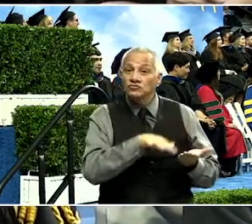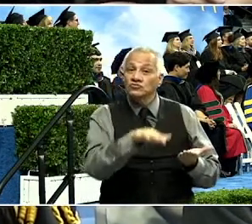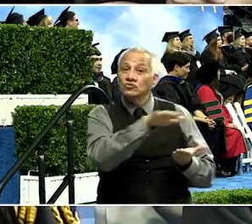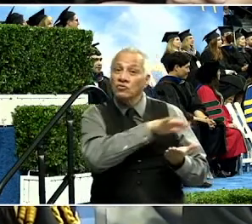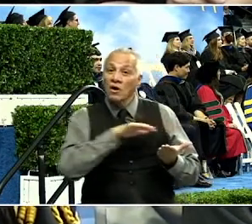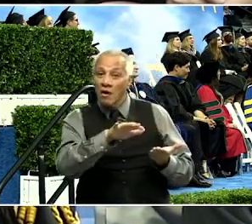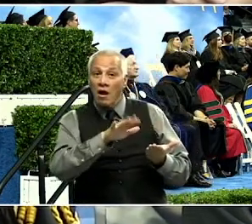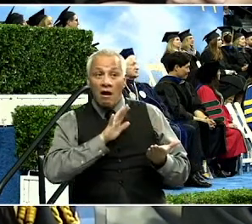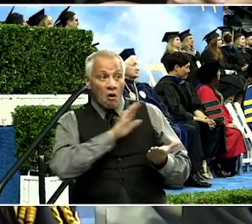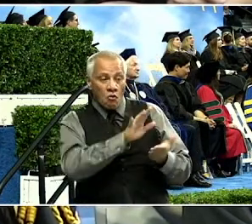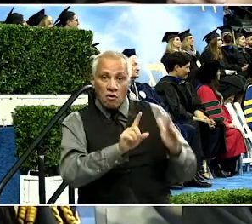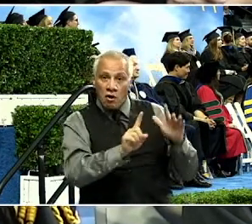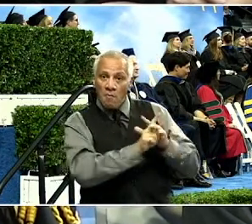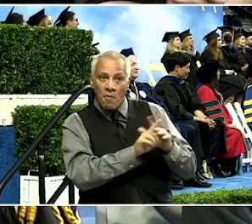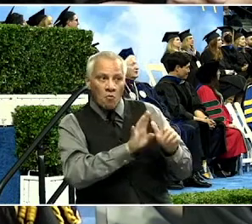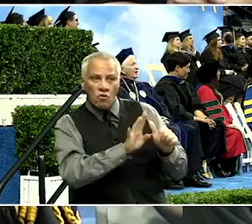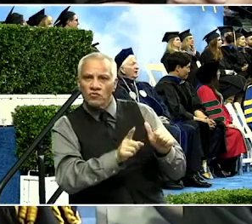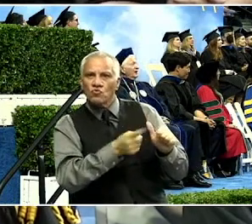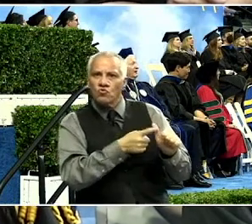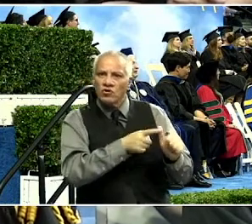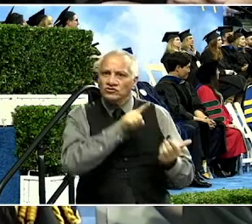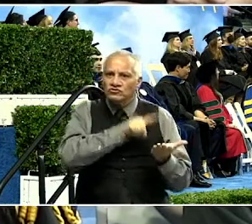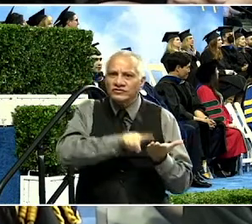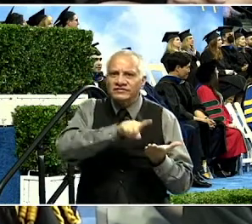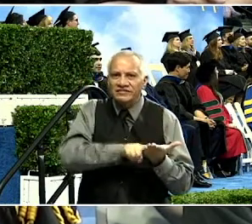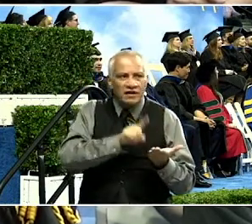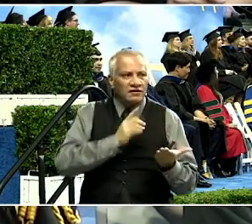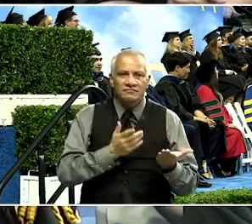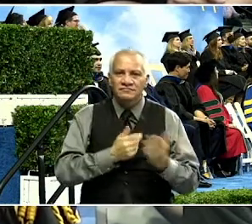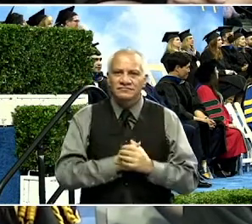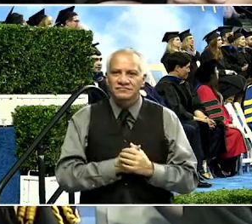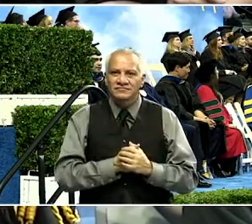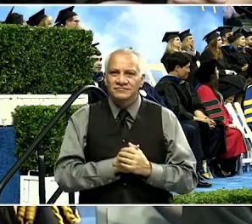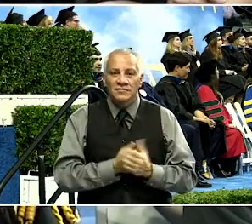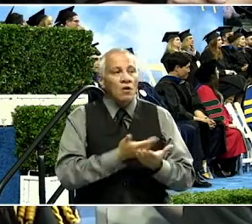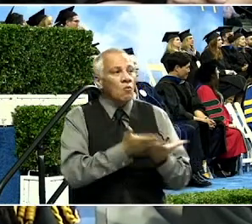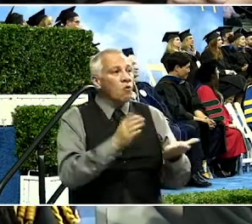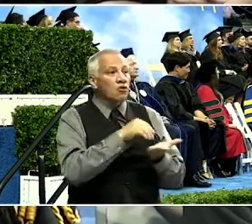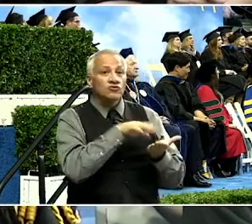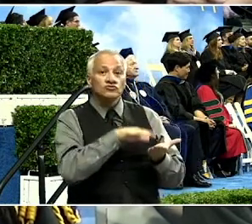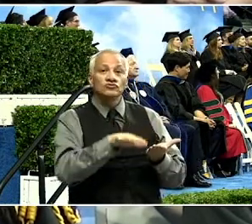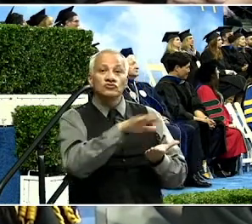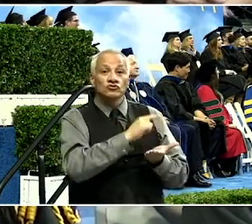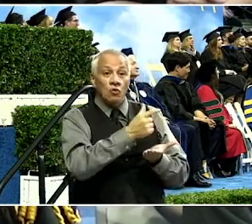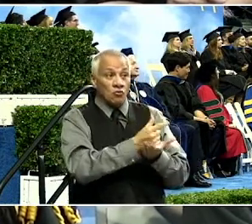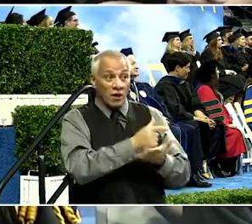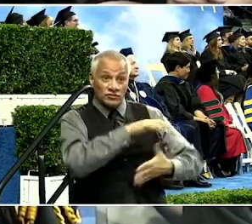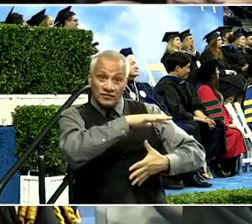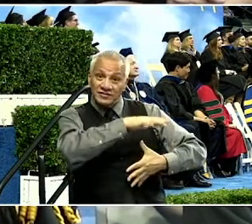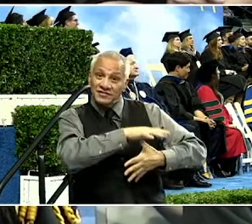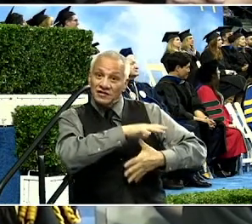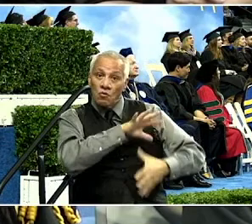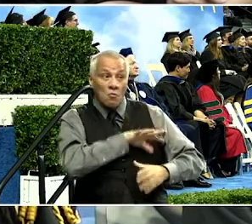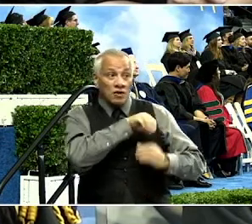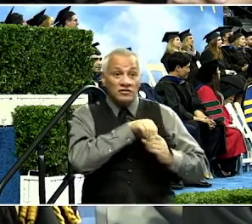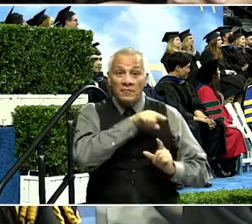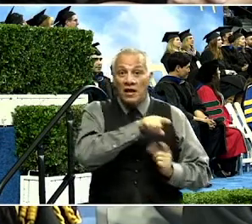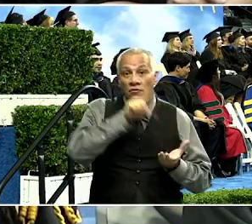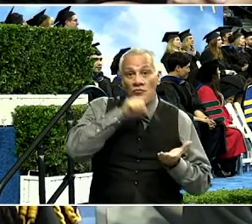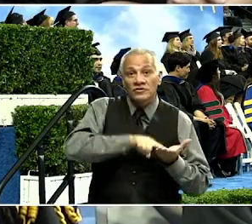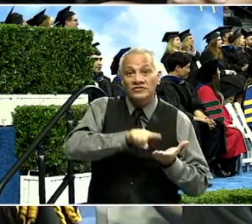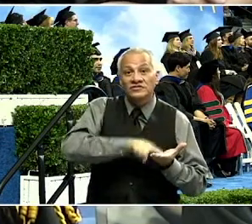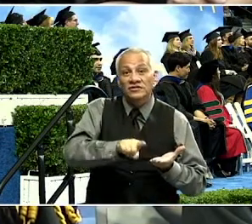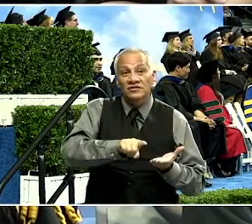perform original work and advance the frontiers of knowledge. With all the graduating seniors who participated in